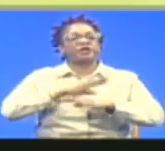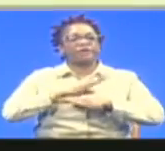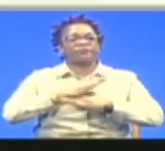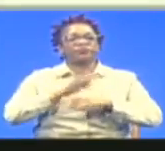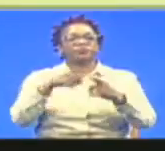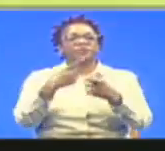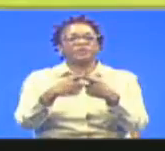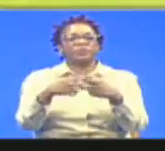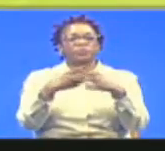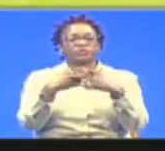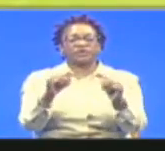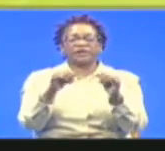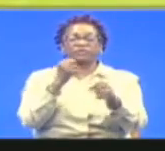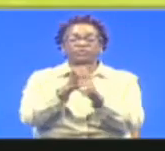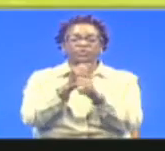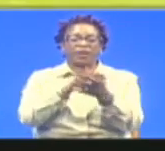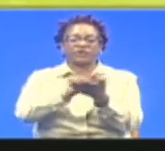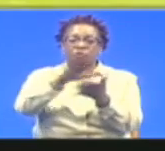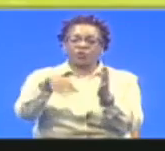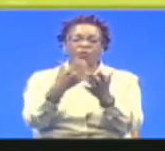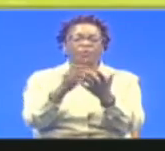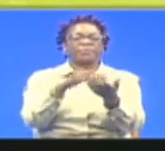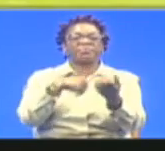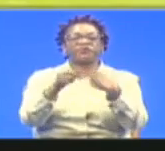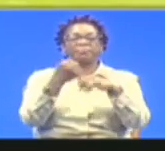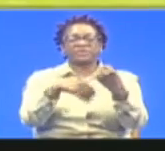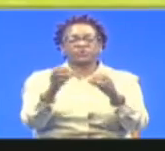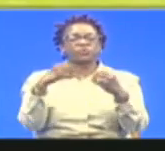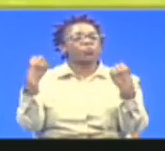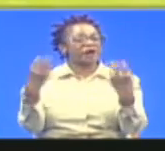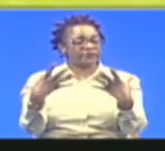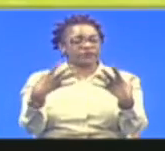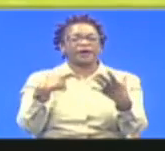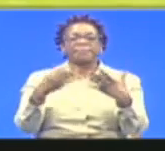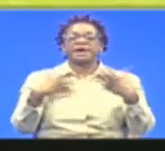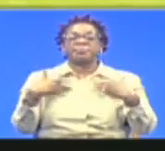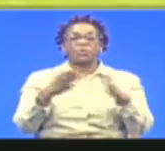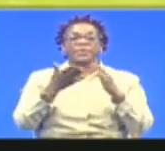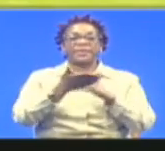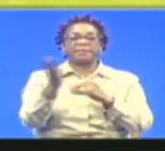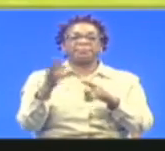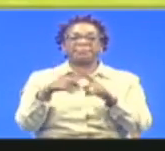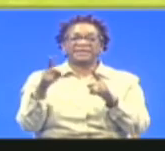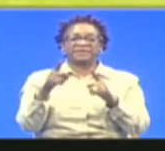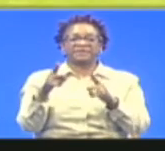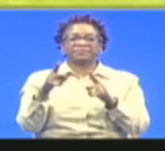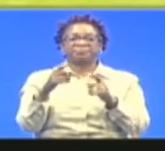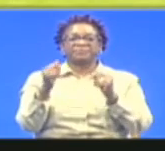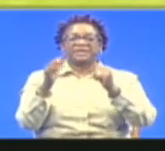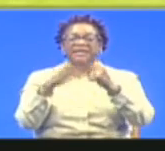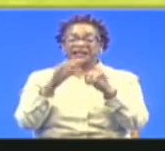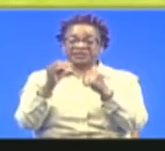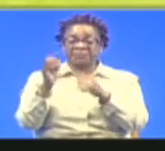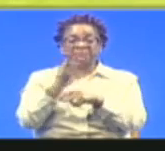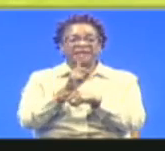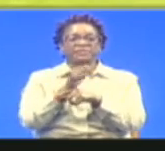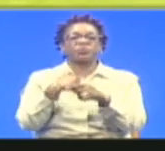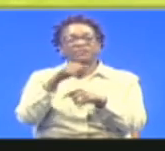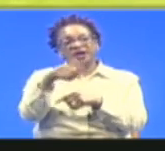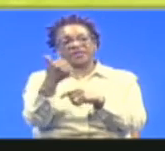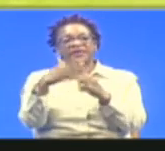tried to play our football. All the boys' performance is very wonderful. I'm happy with them, but it's only 90 minutes. We still have another 90